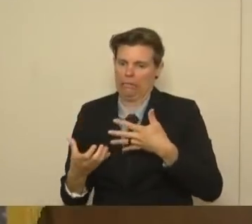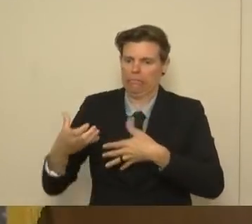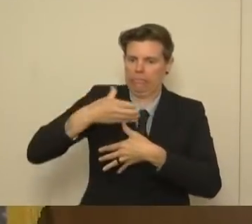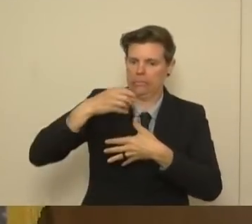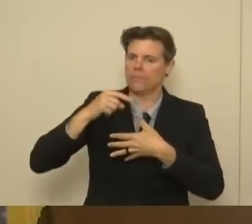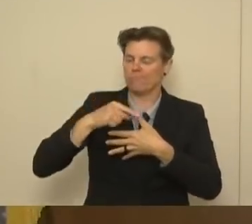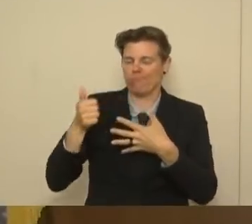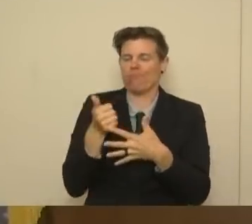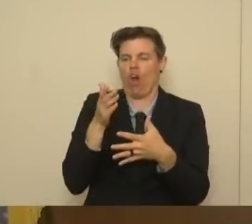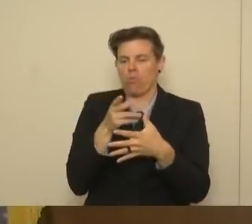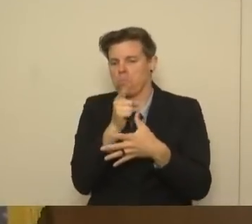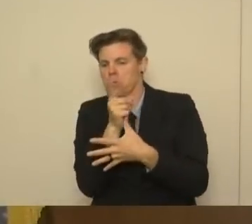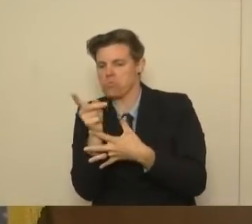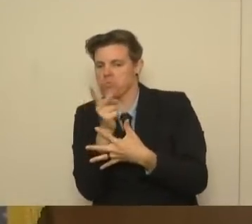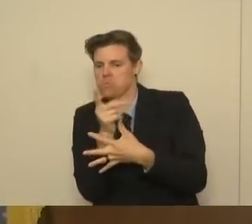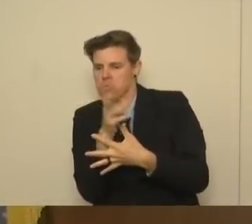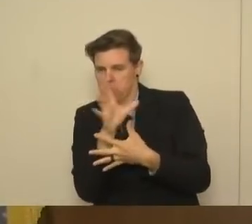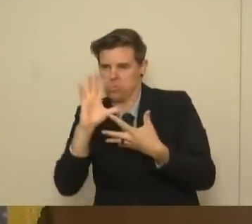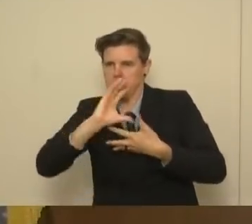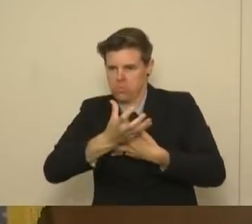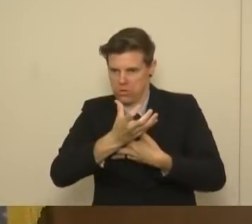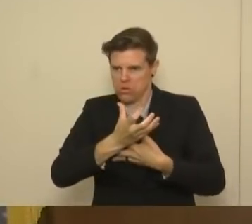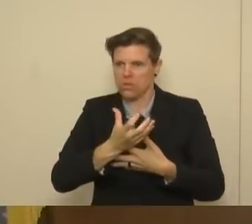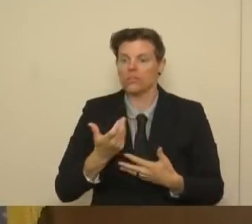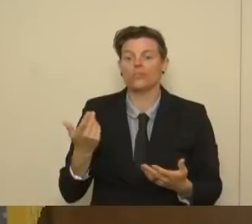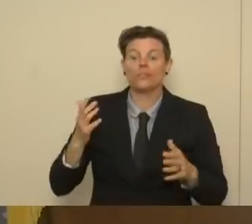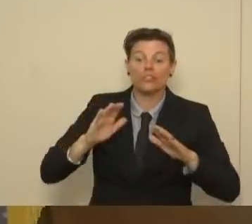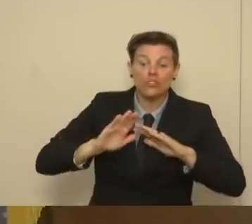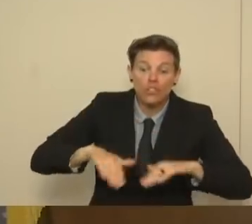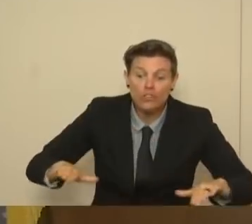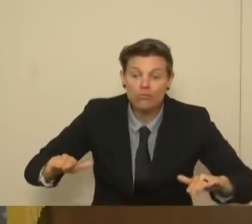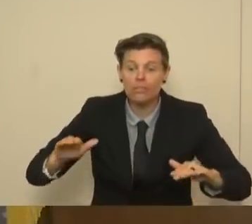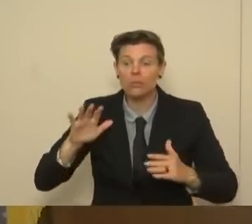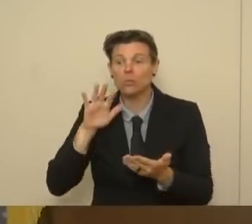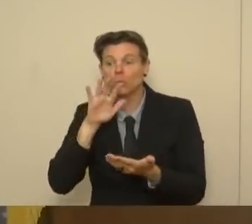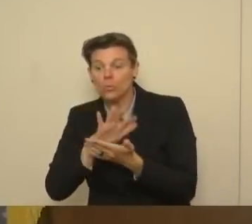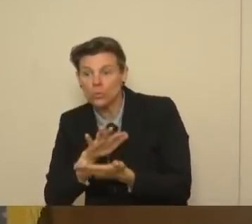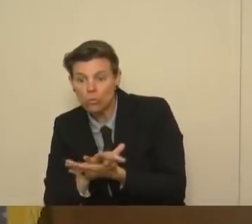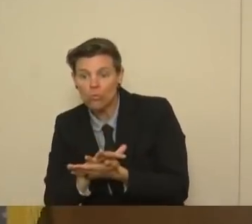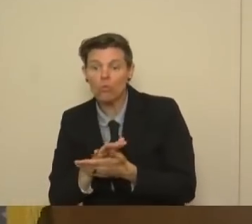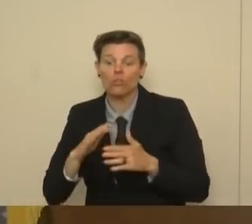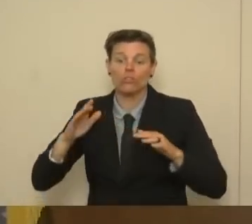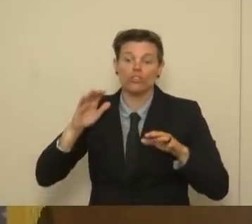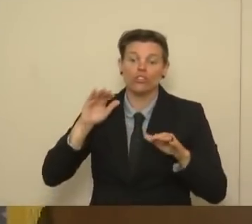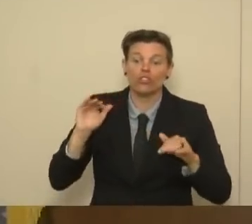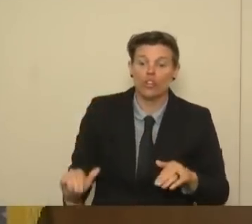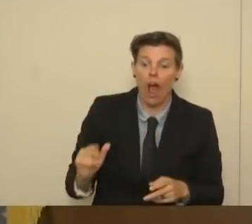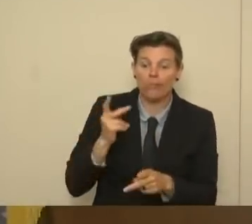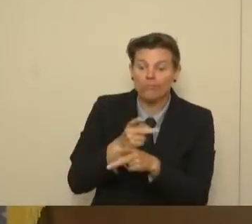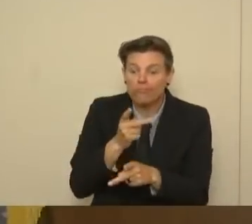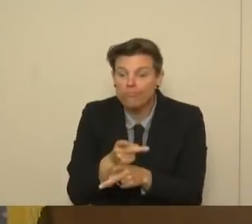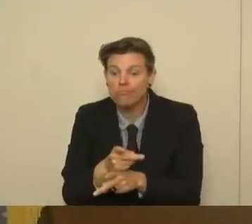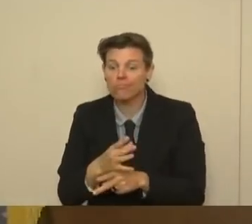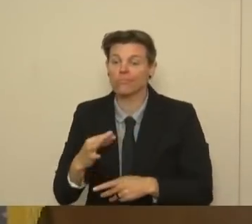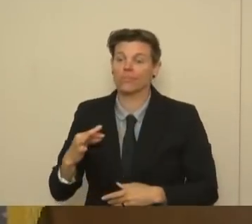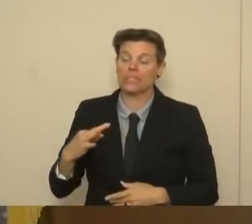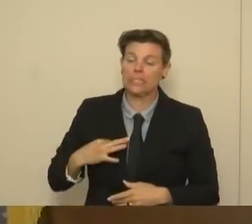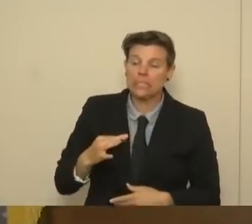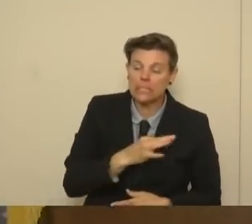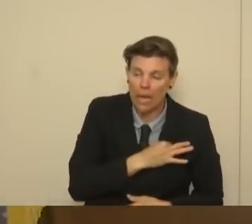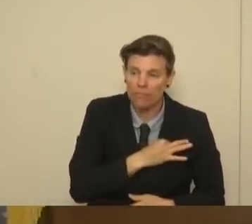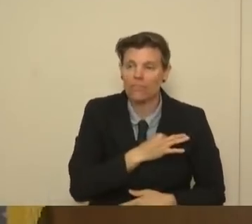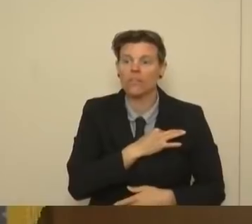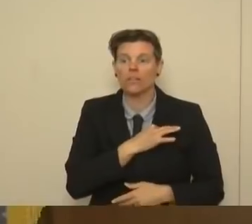school-age kids, childcare workers are probably in the required list, but we're going to have to, I want more